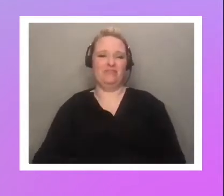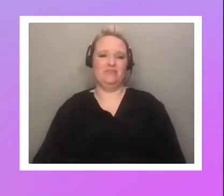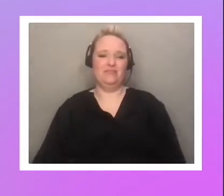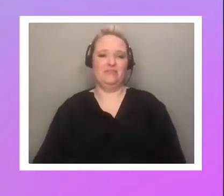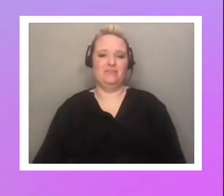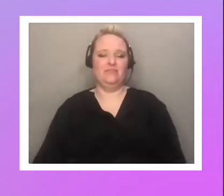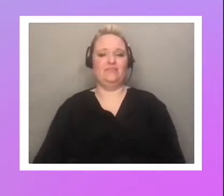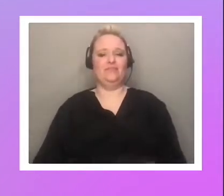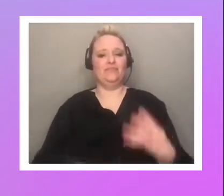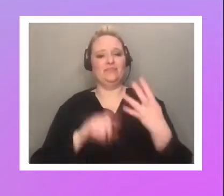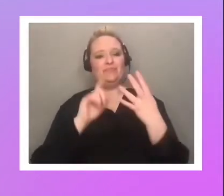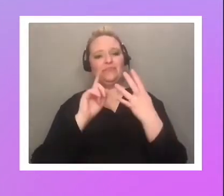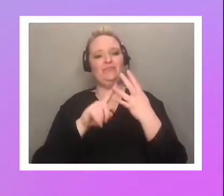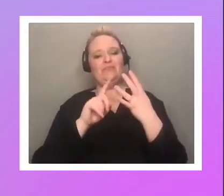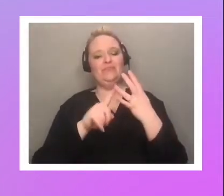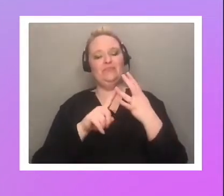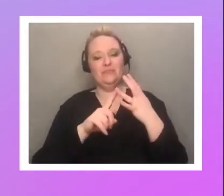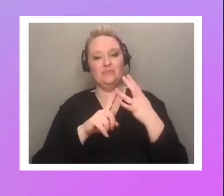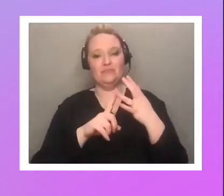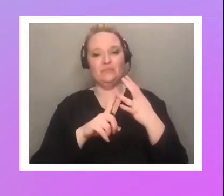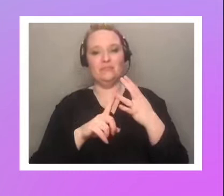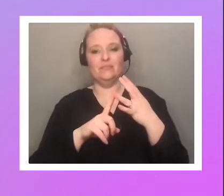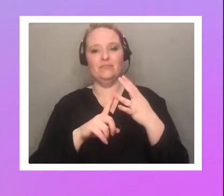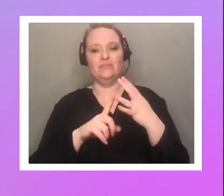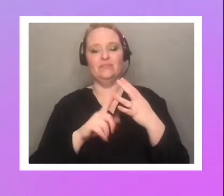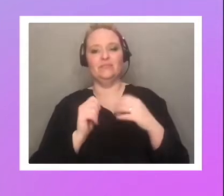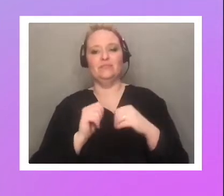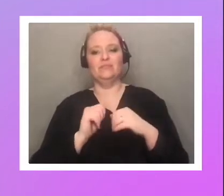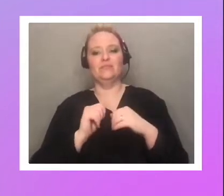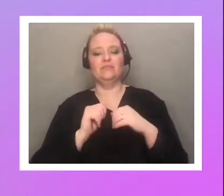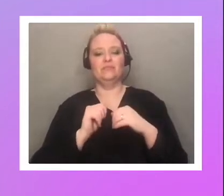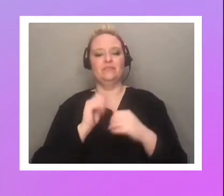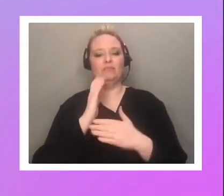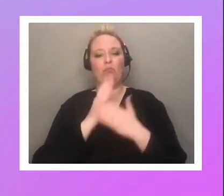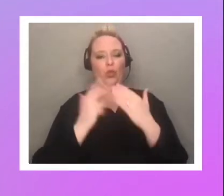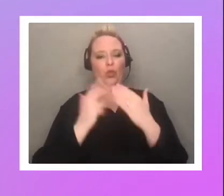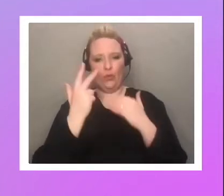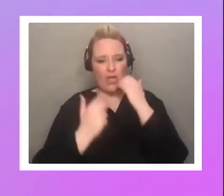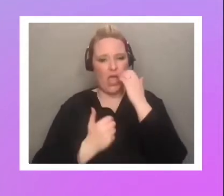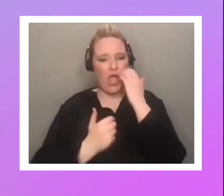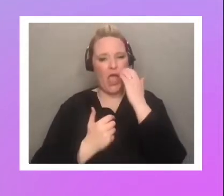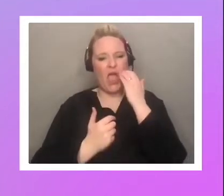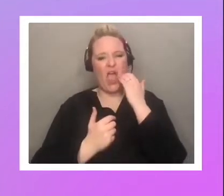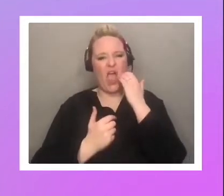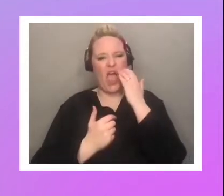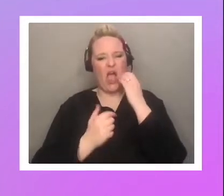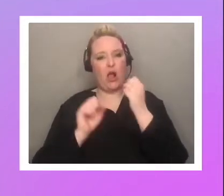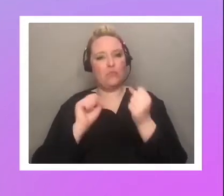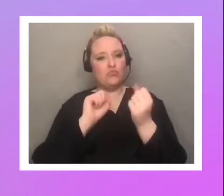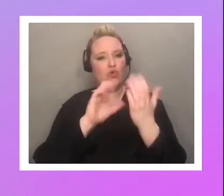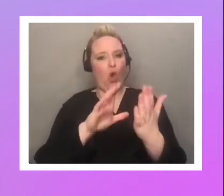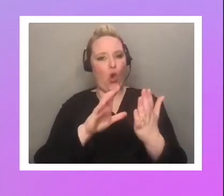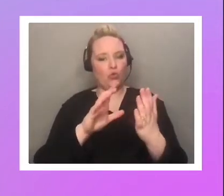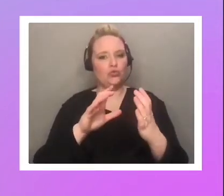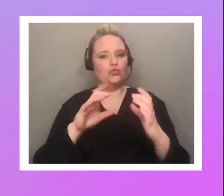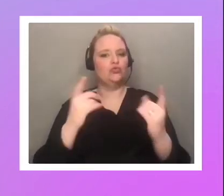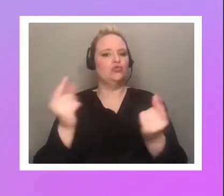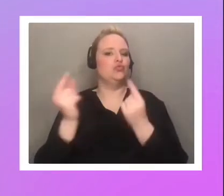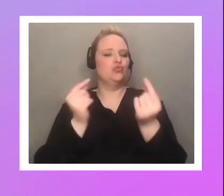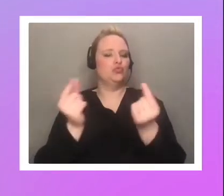So let's go on to part 3, techniques in action.